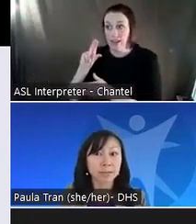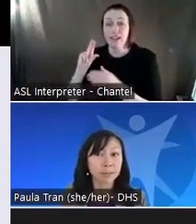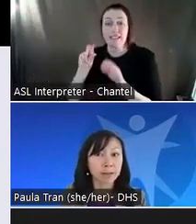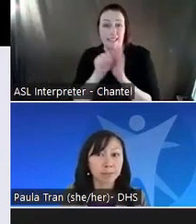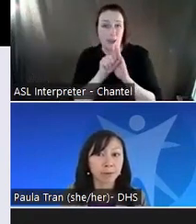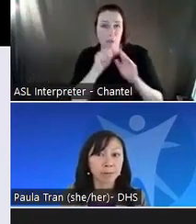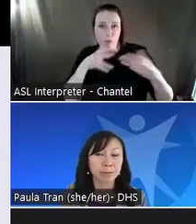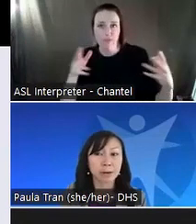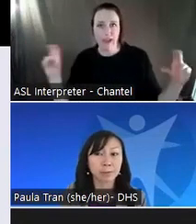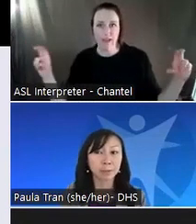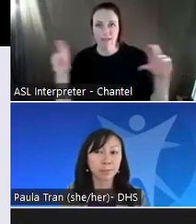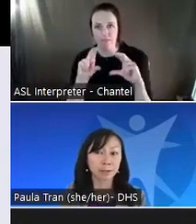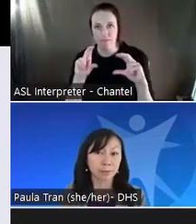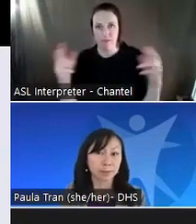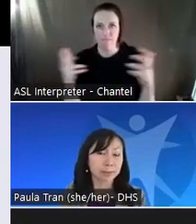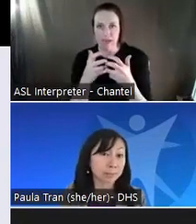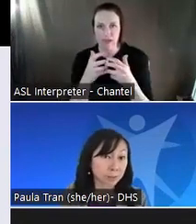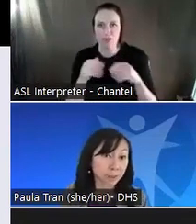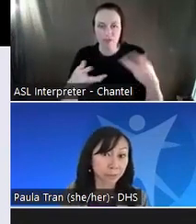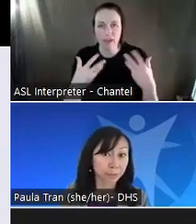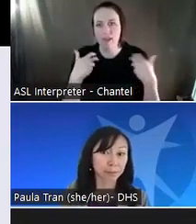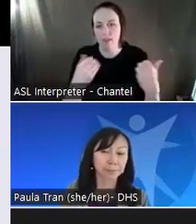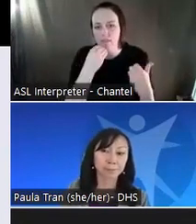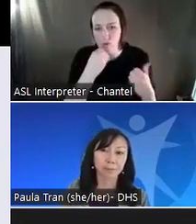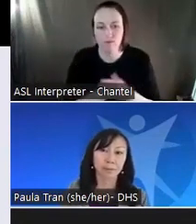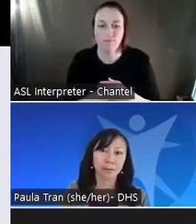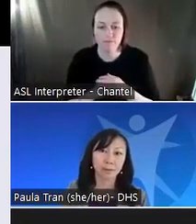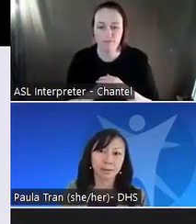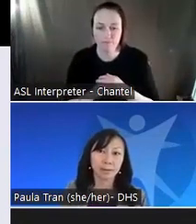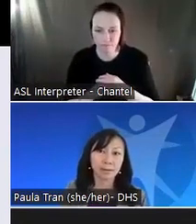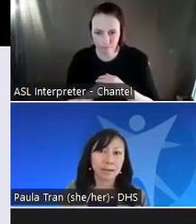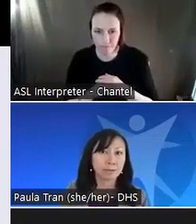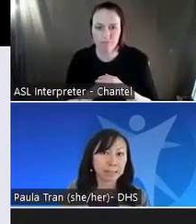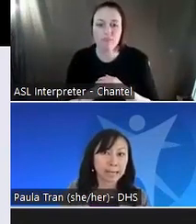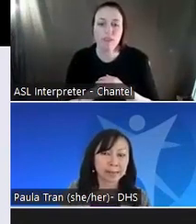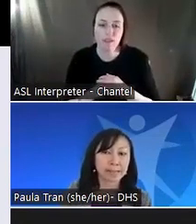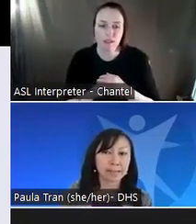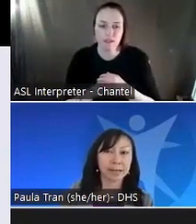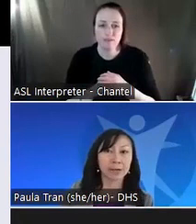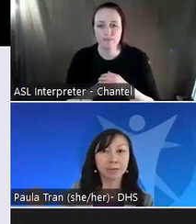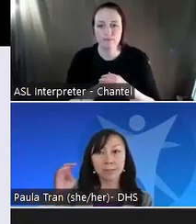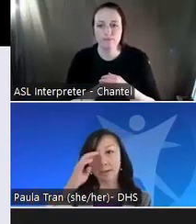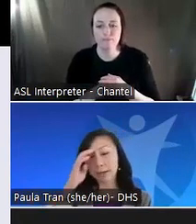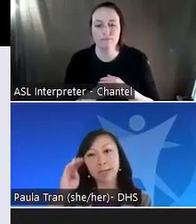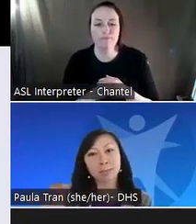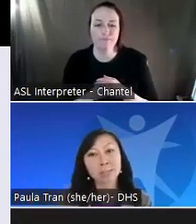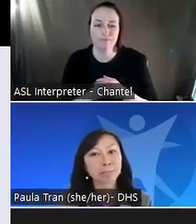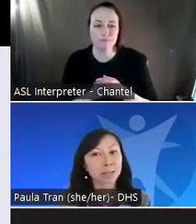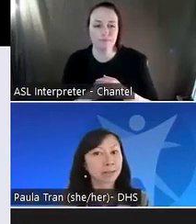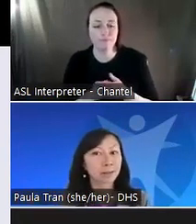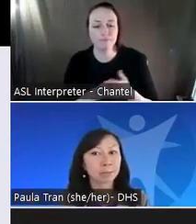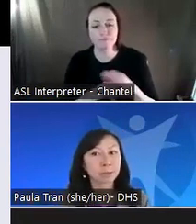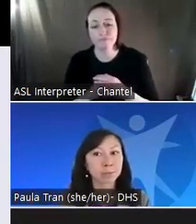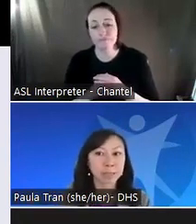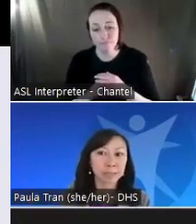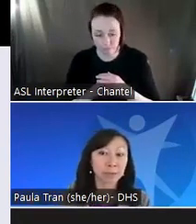instituting this pilot program to allow food share benefits to be stretched further. And finally, the slide notes investments to